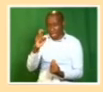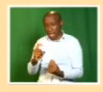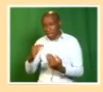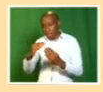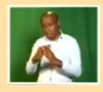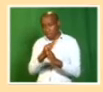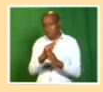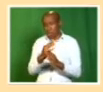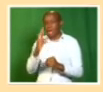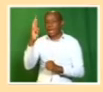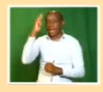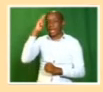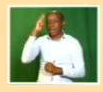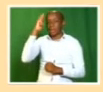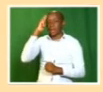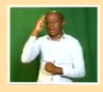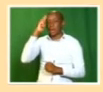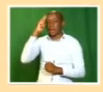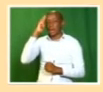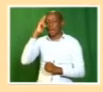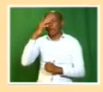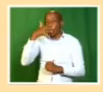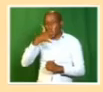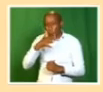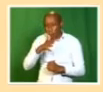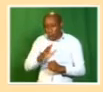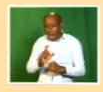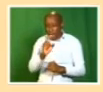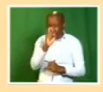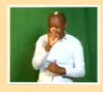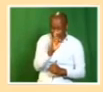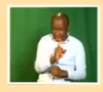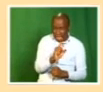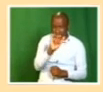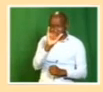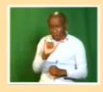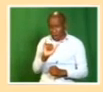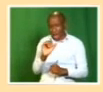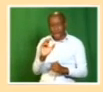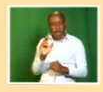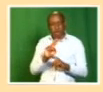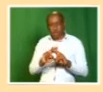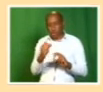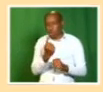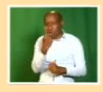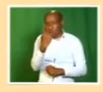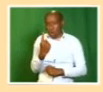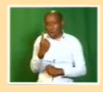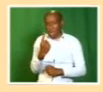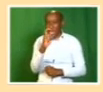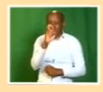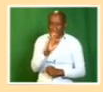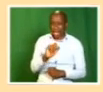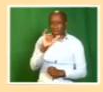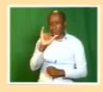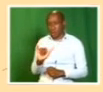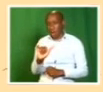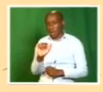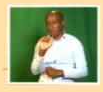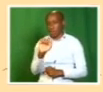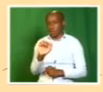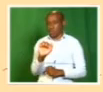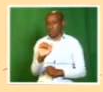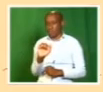x-intercept. Remember, we want the coordinates, not just values. So remember,